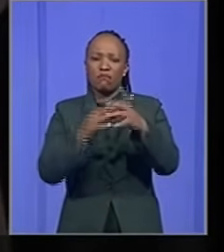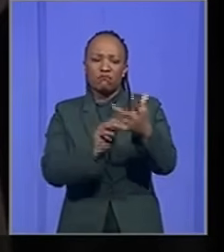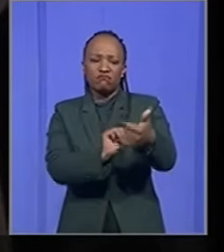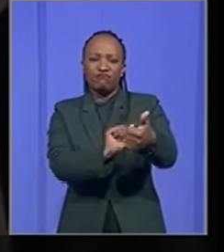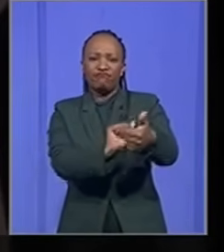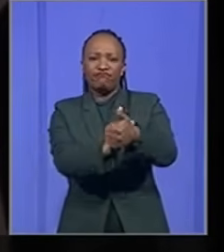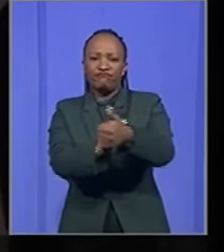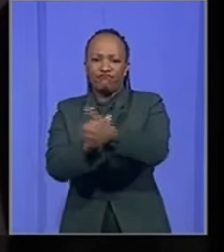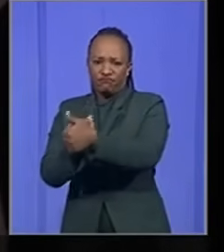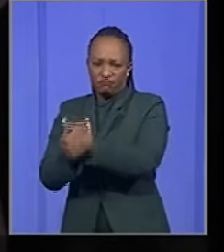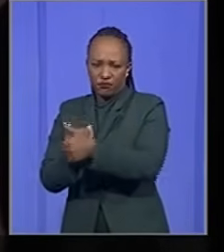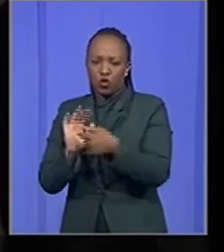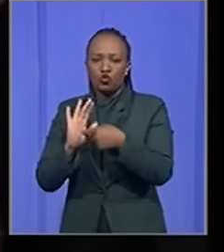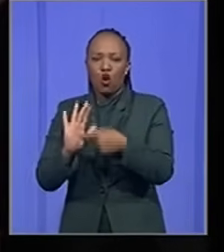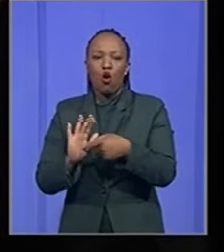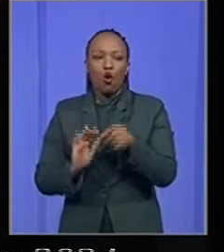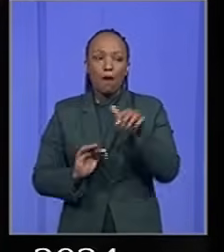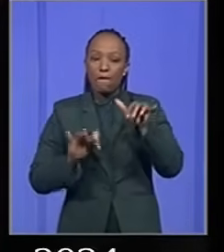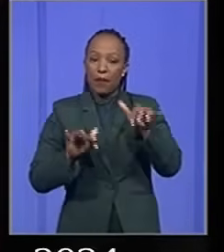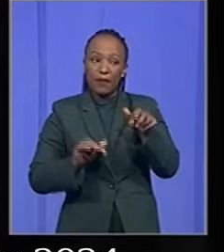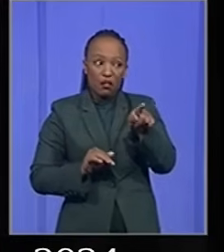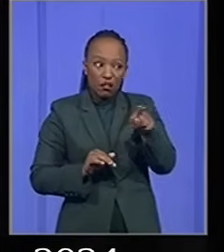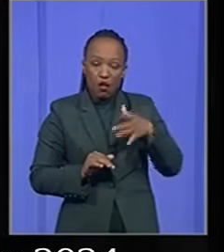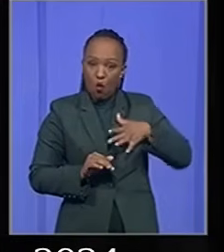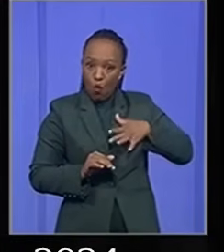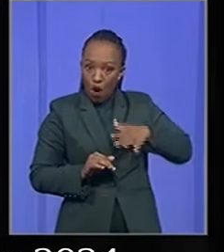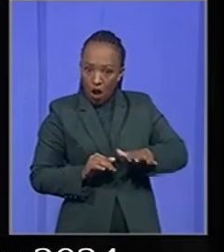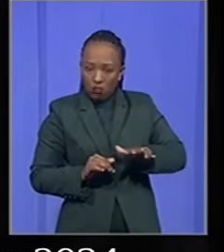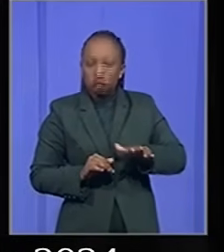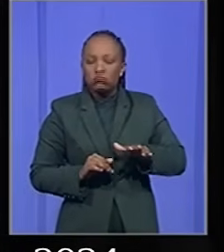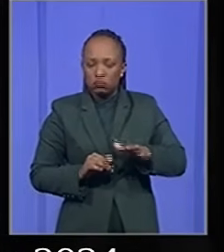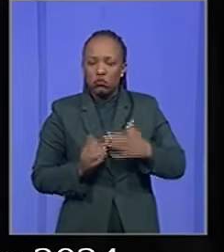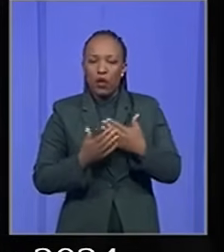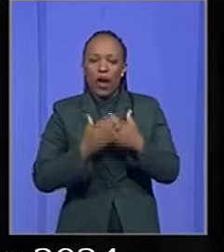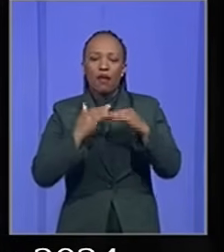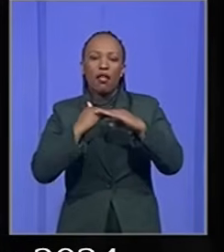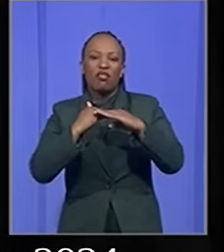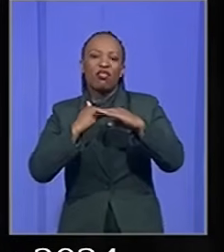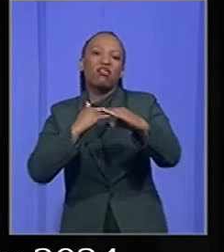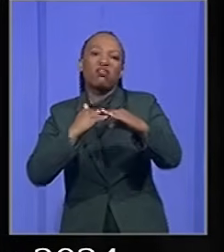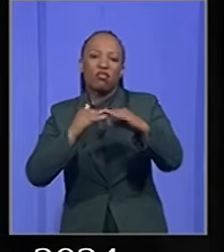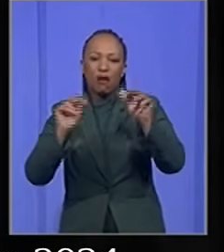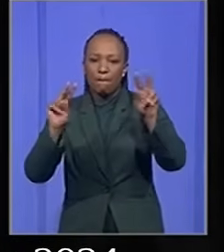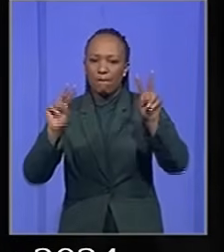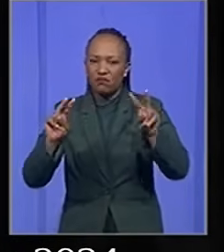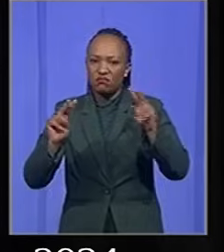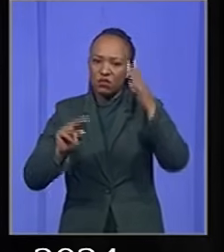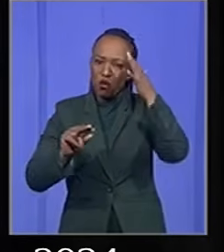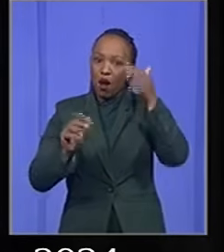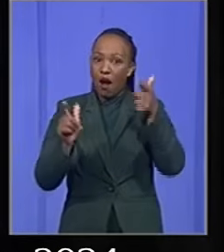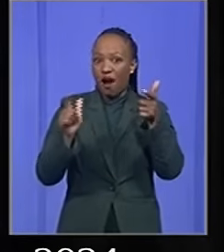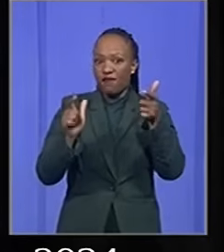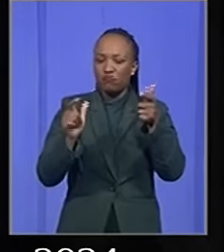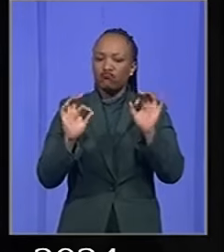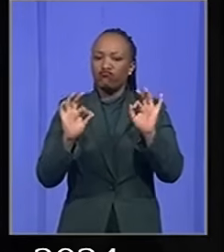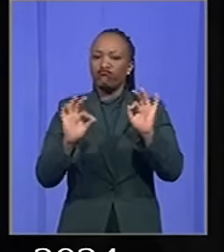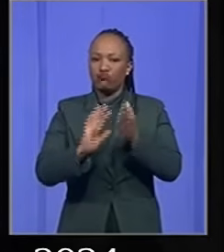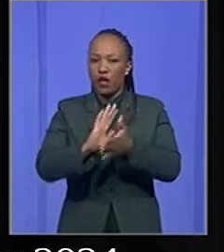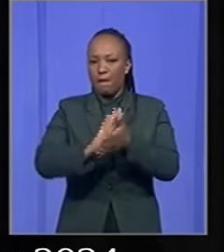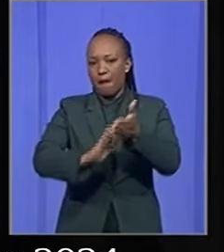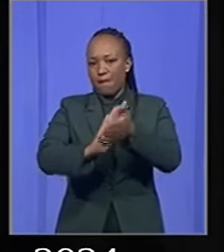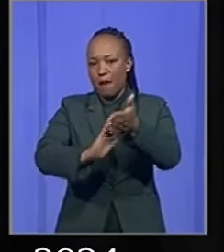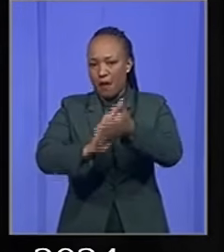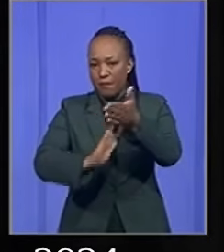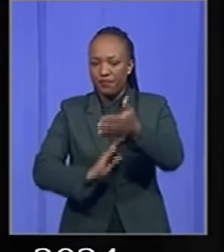people, that is stable and that is able to govern effectively. The ANC